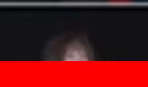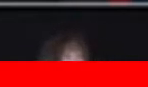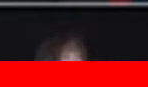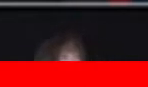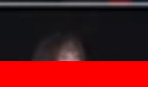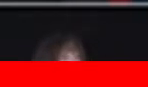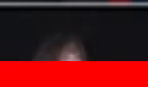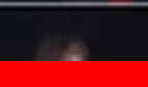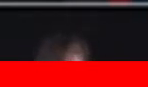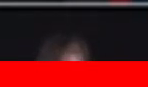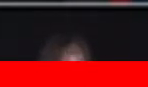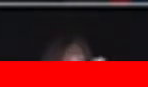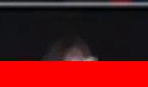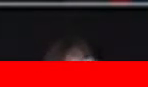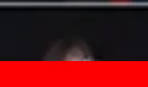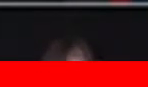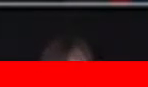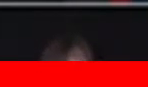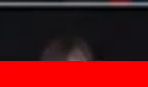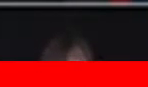restrictions. Visit